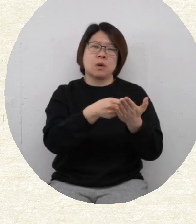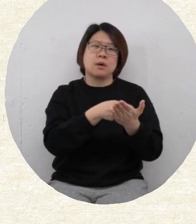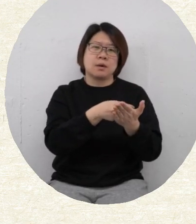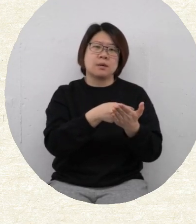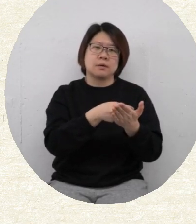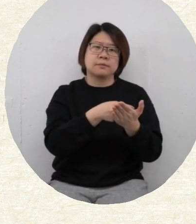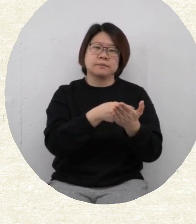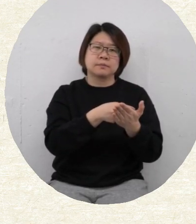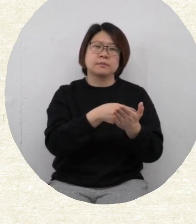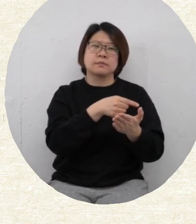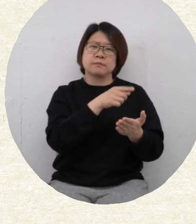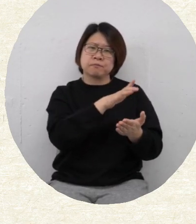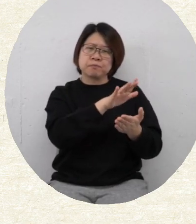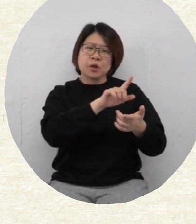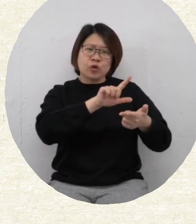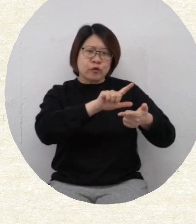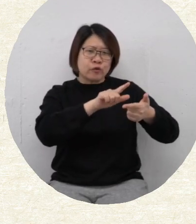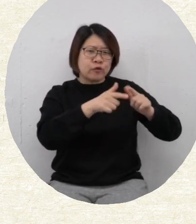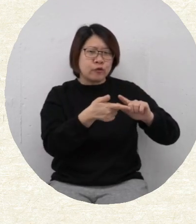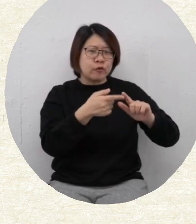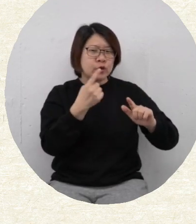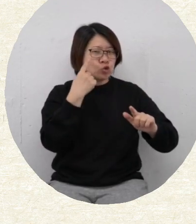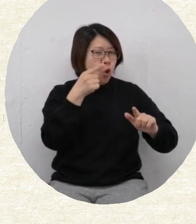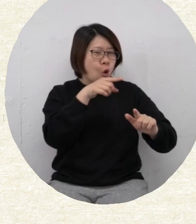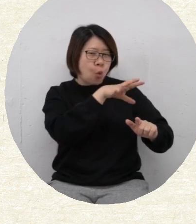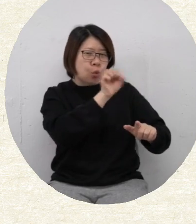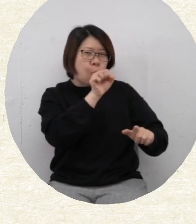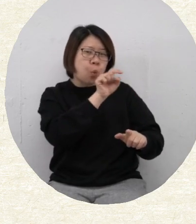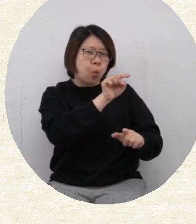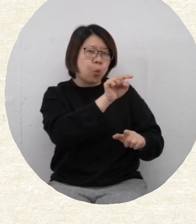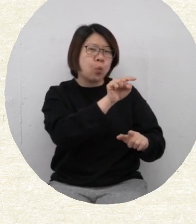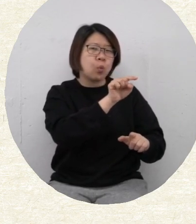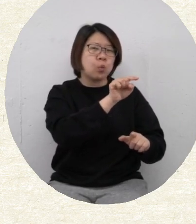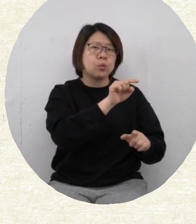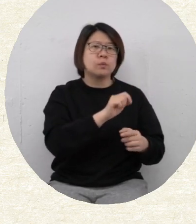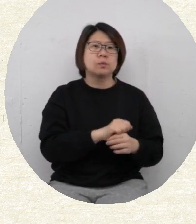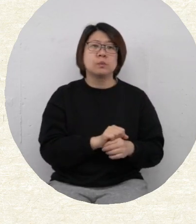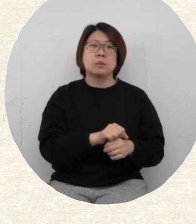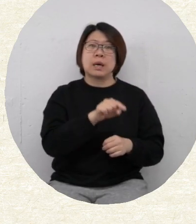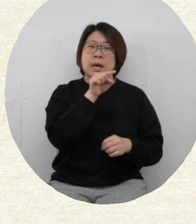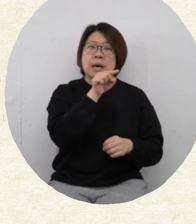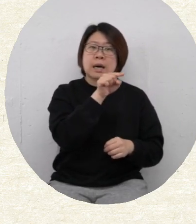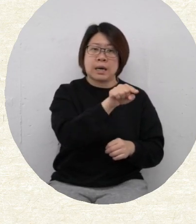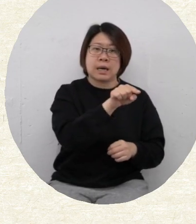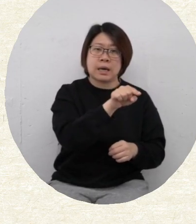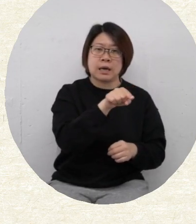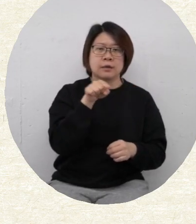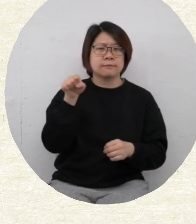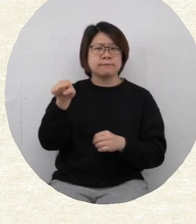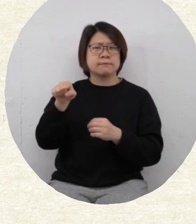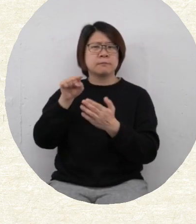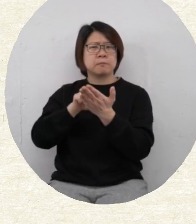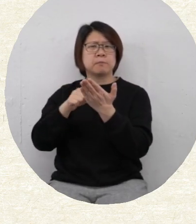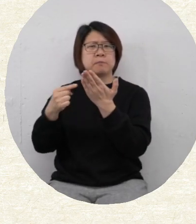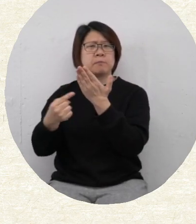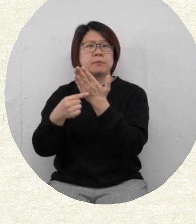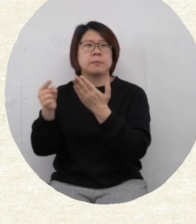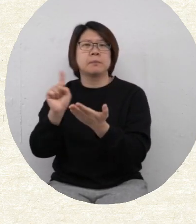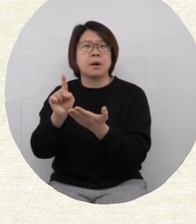image and referencing from those books and how that the